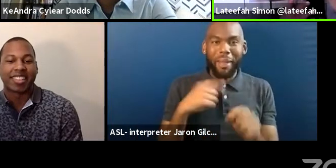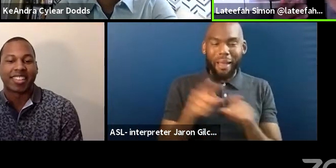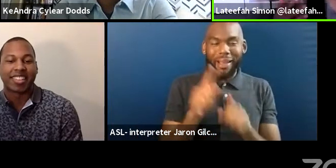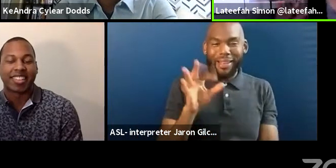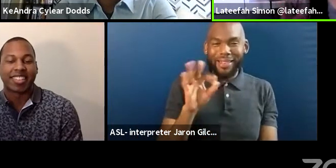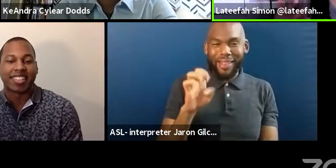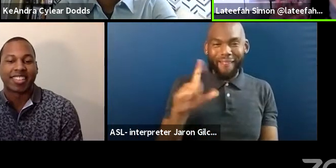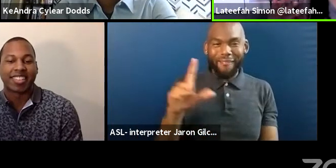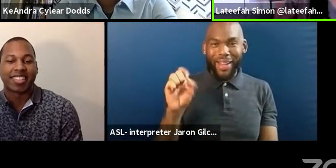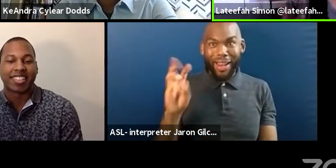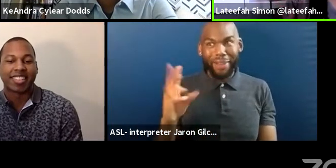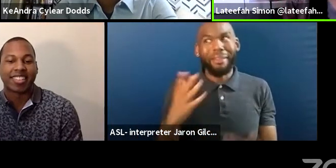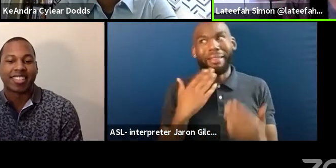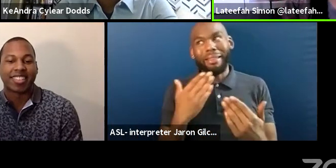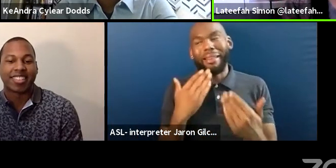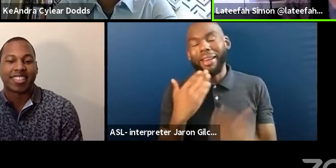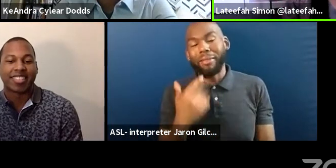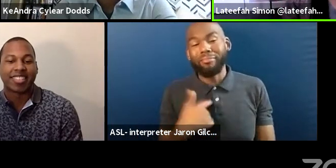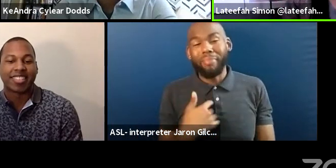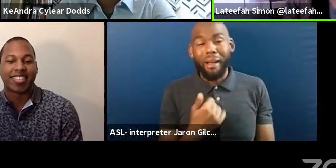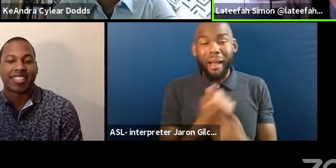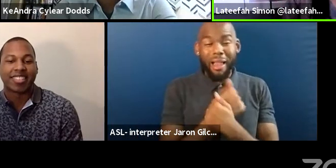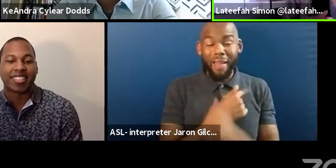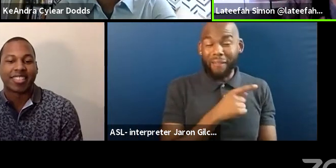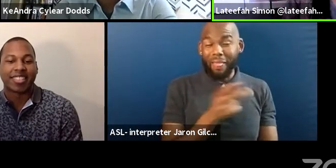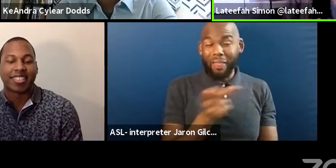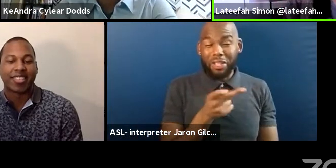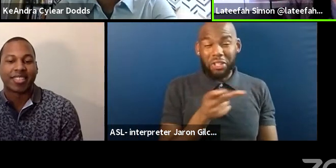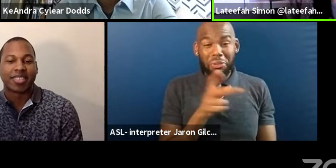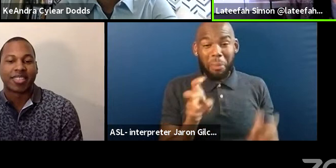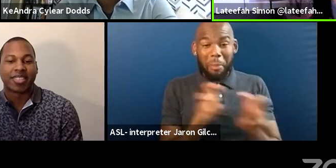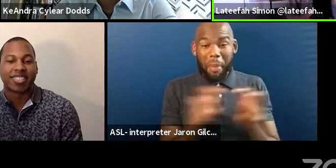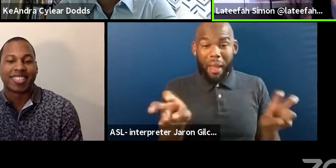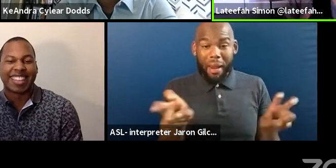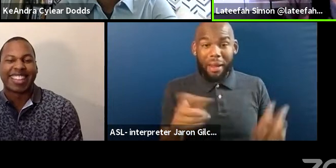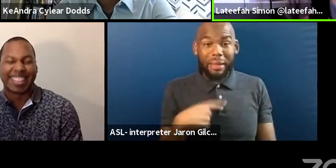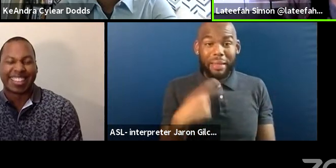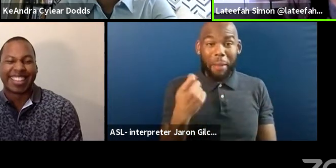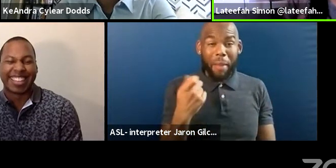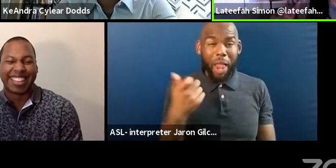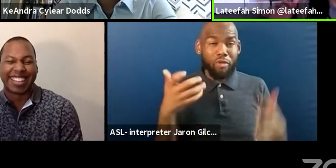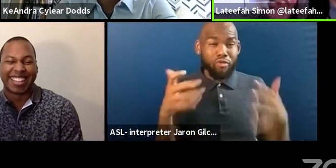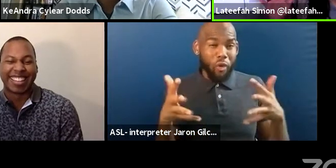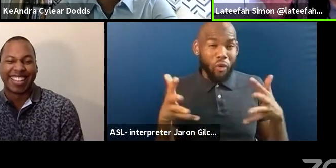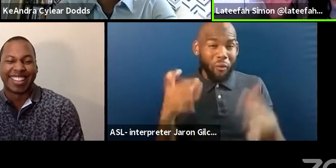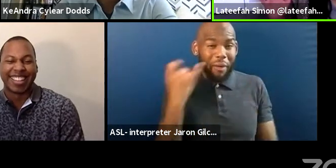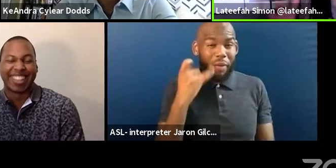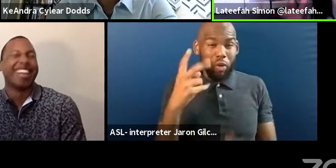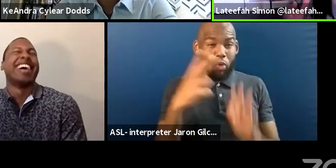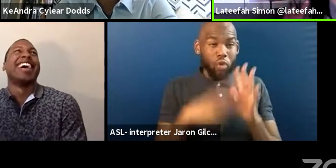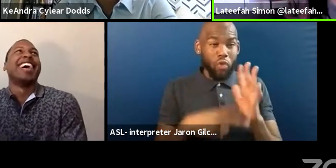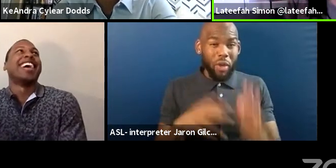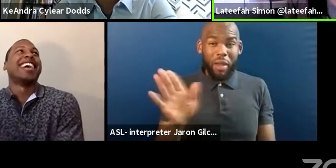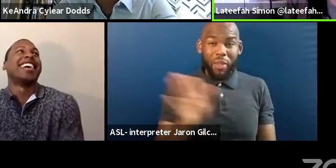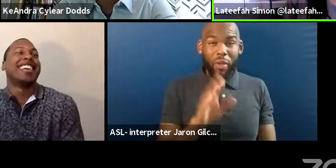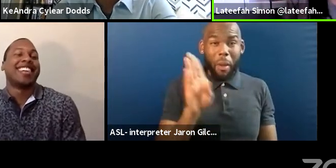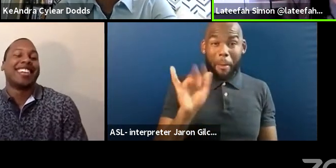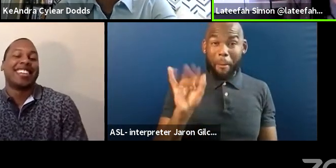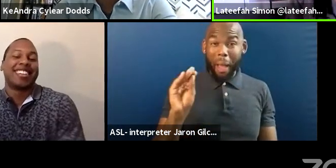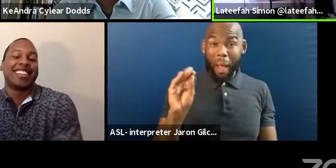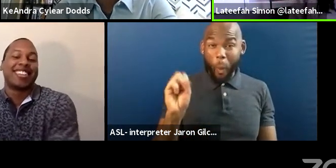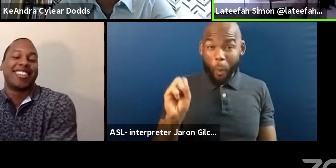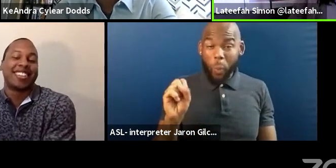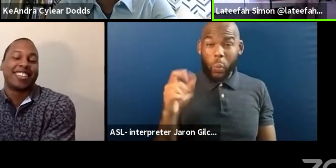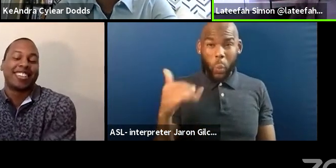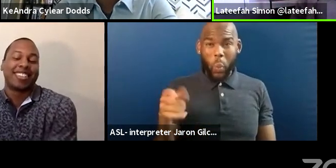question, and I love these two panelists. And I'm a little bit nervous. If you read their bios, they are extremely brilliant and have